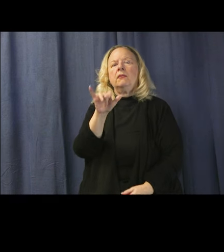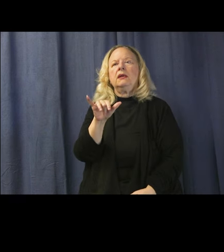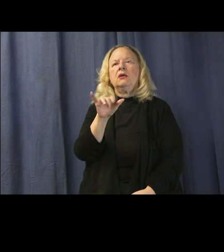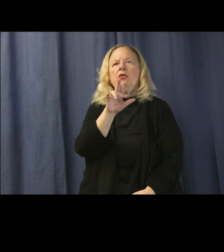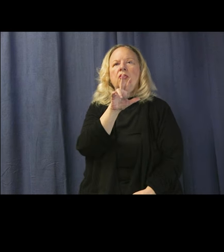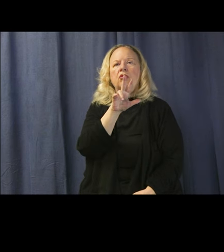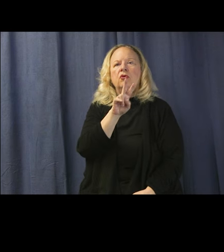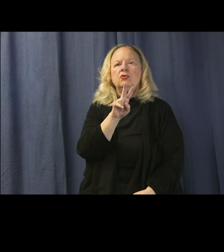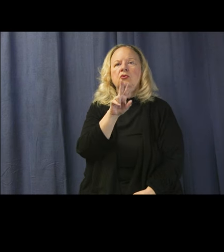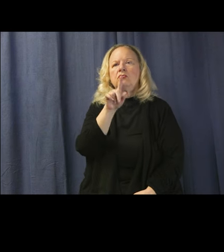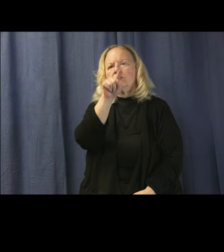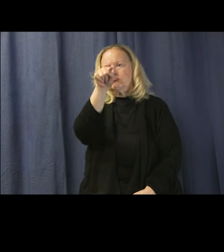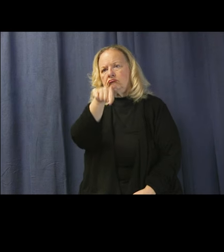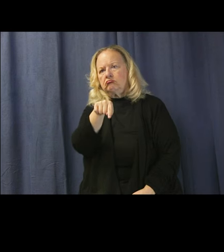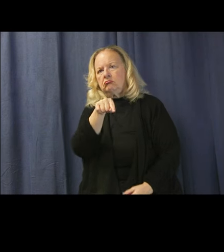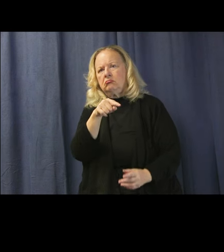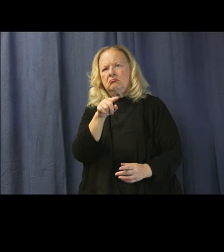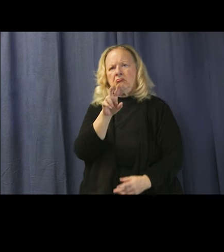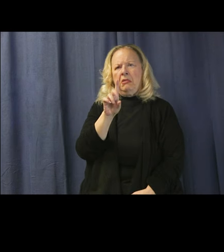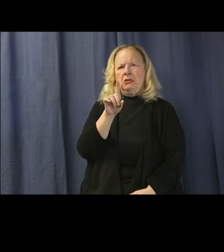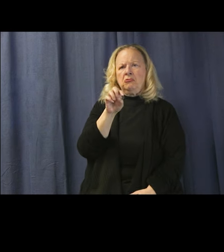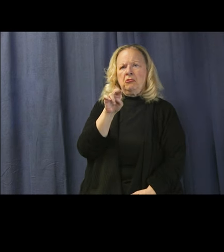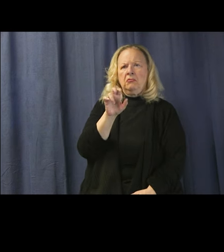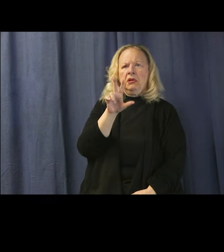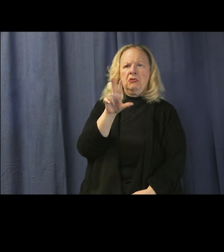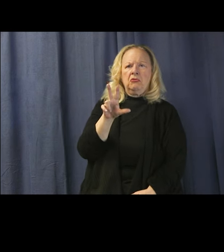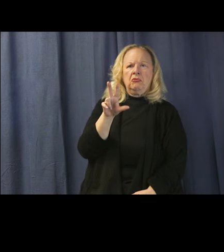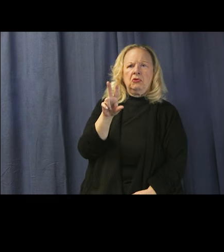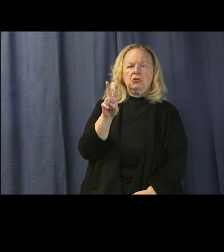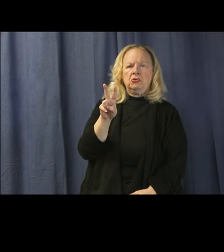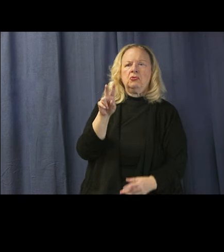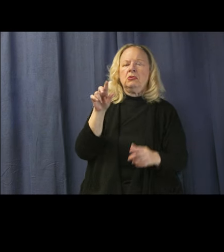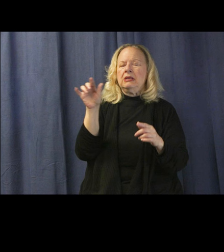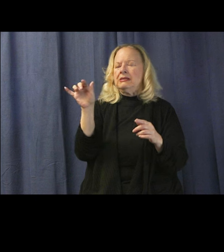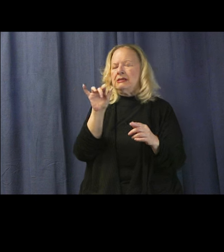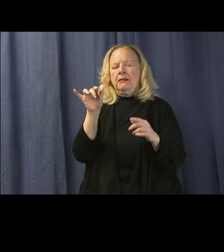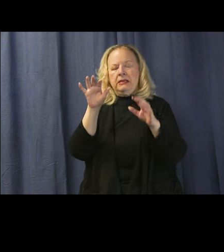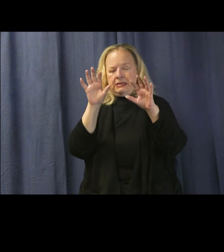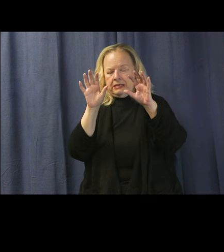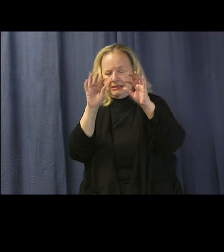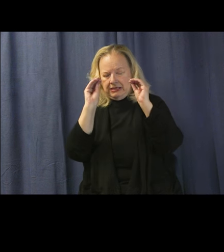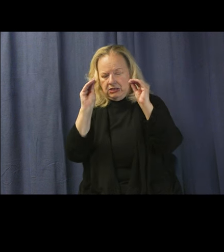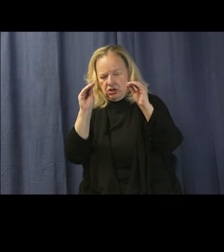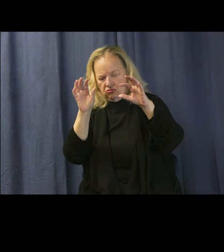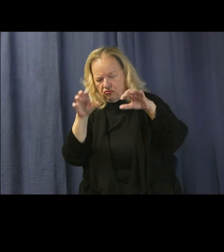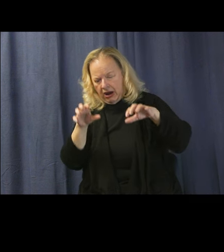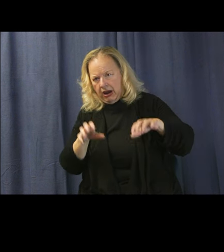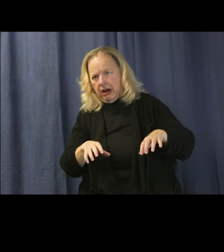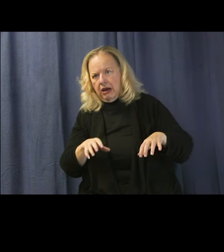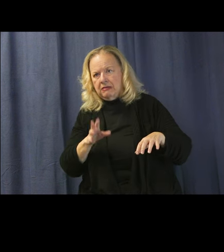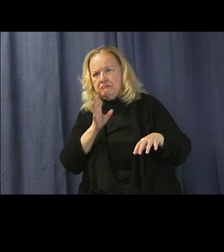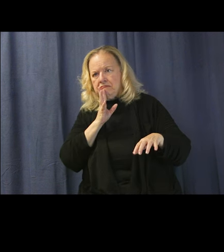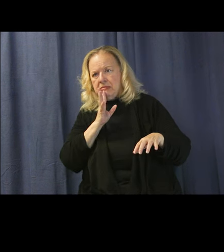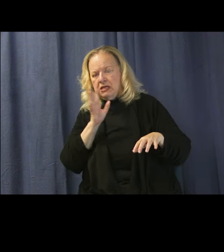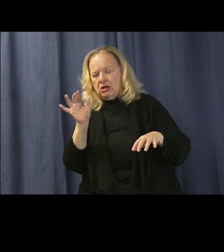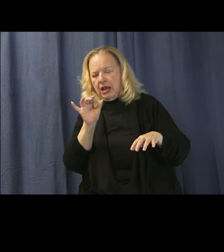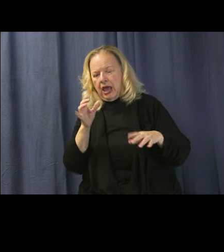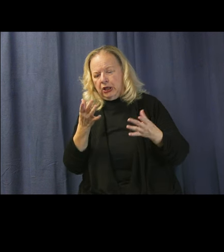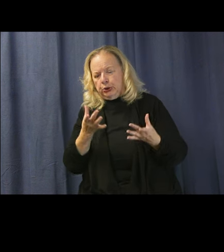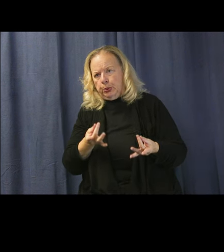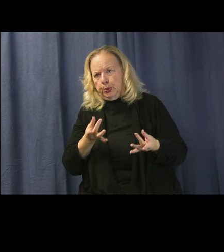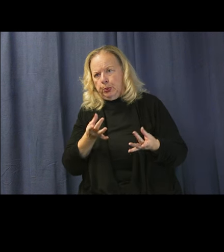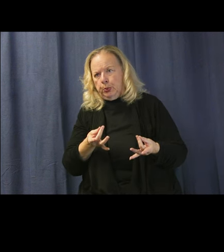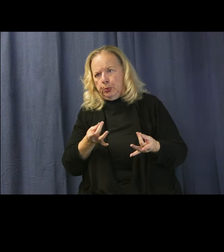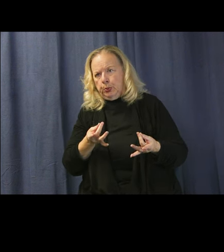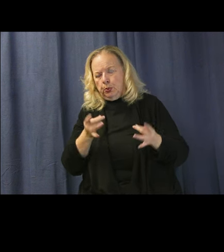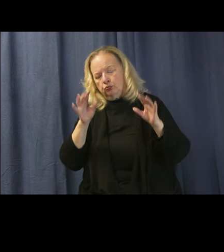2. My teaching drops as what? The rain. My speech distills as the dew, like gentle